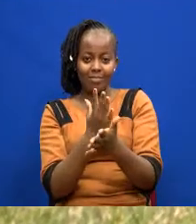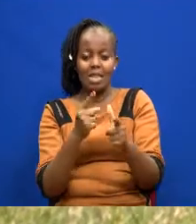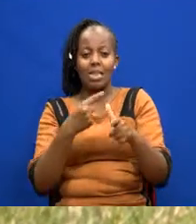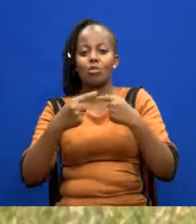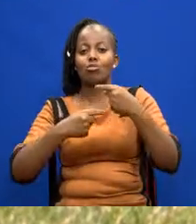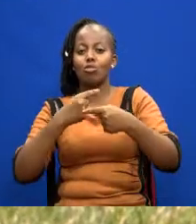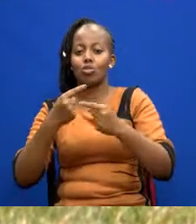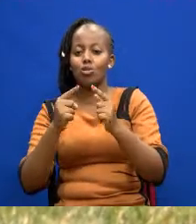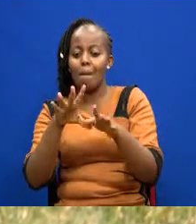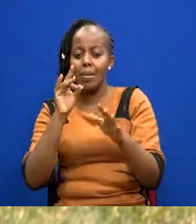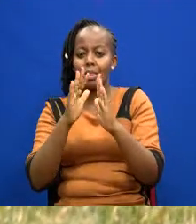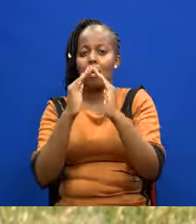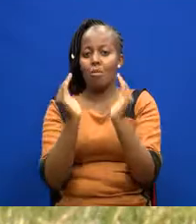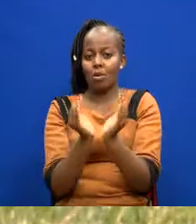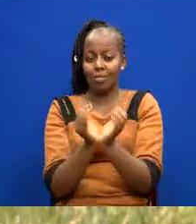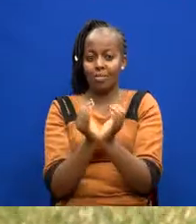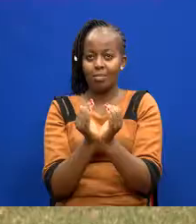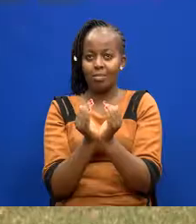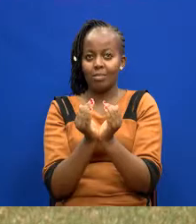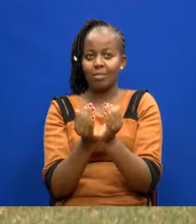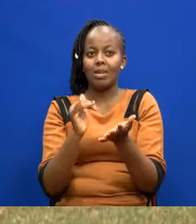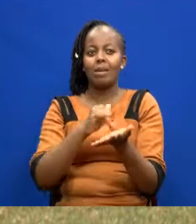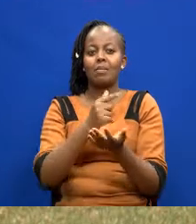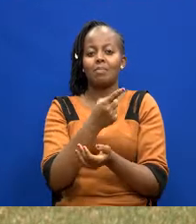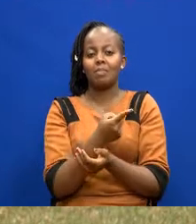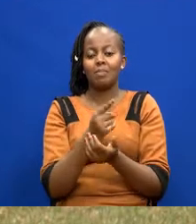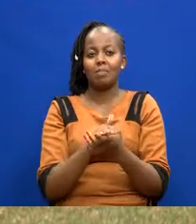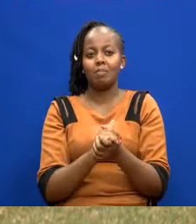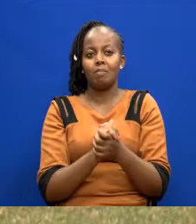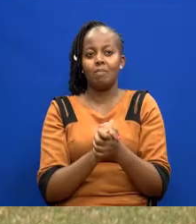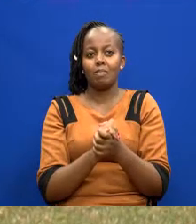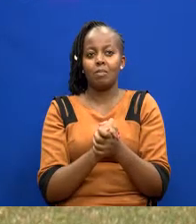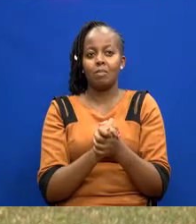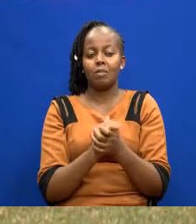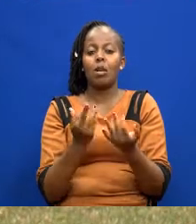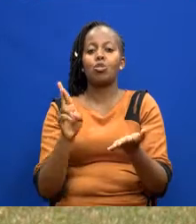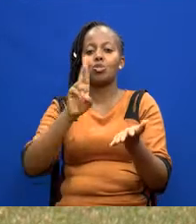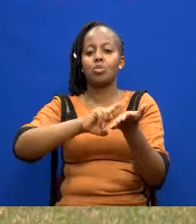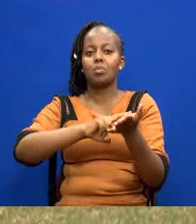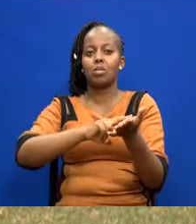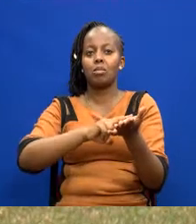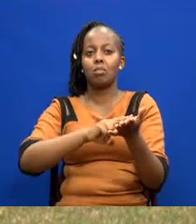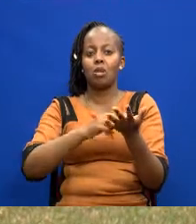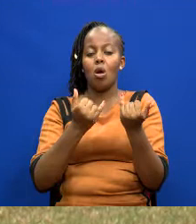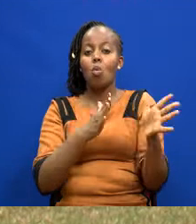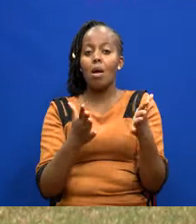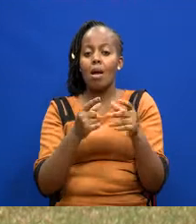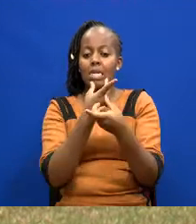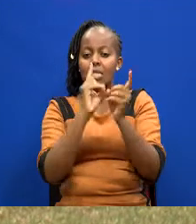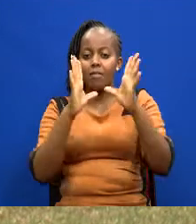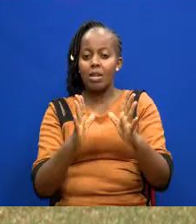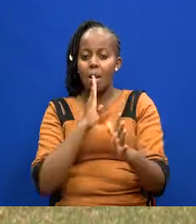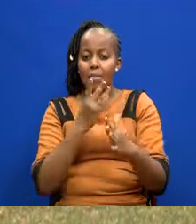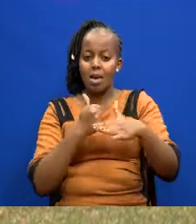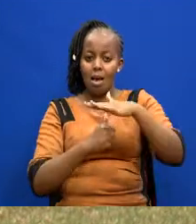quickly and contest for the ball. Okay, get up. Okay, we're going to repeat that. You need to go under so that